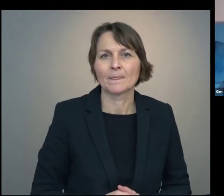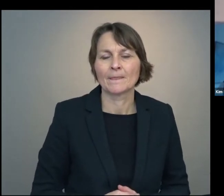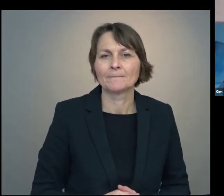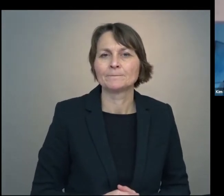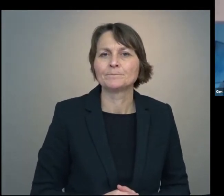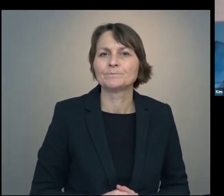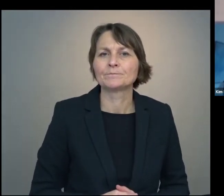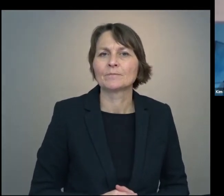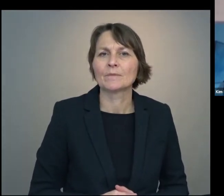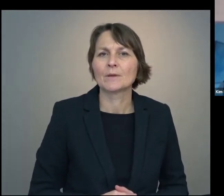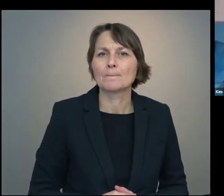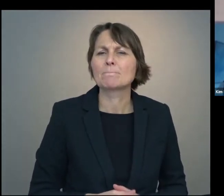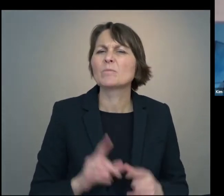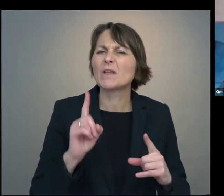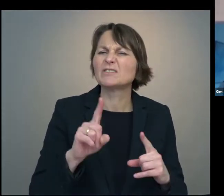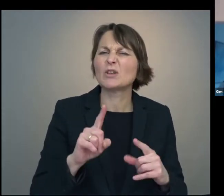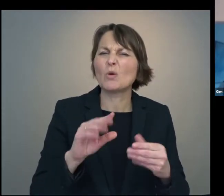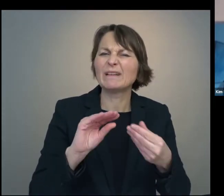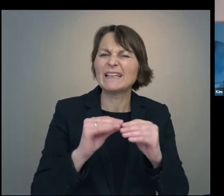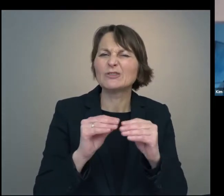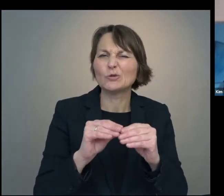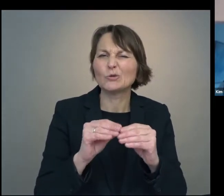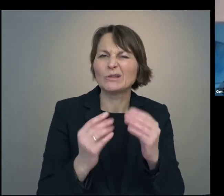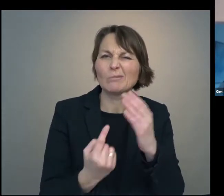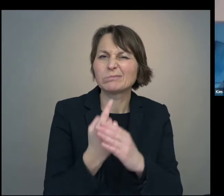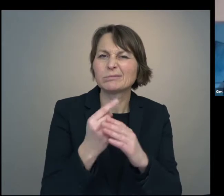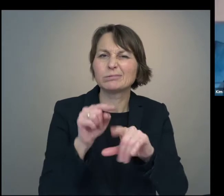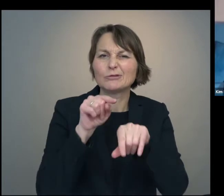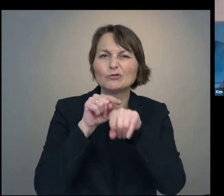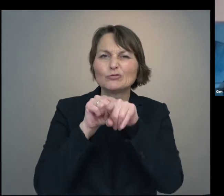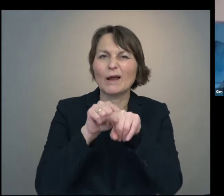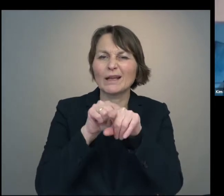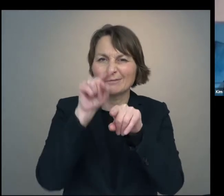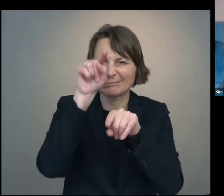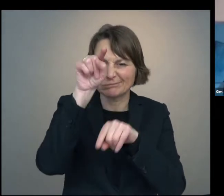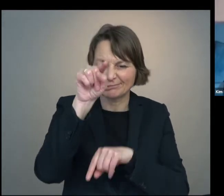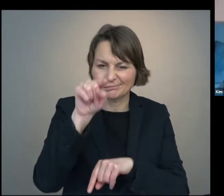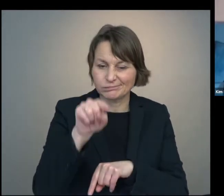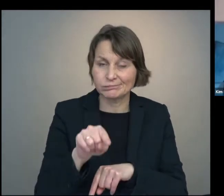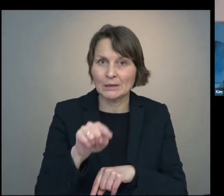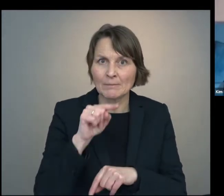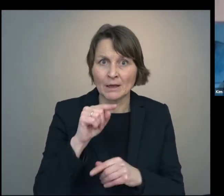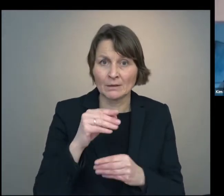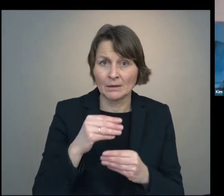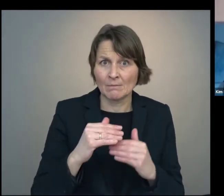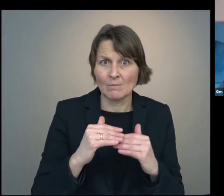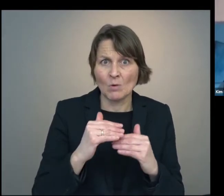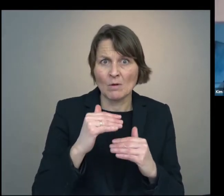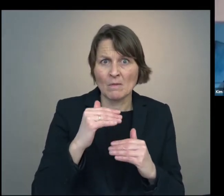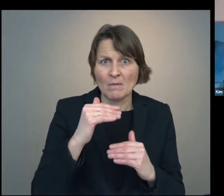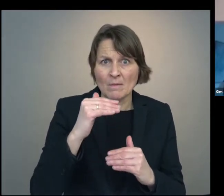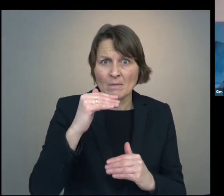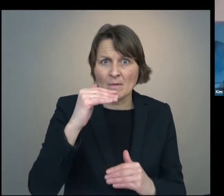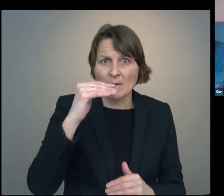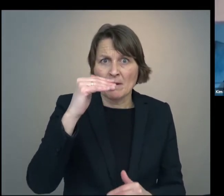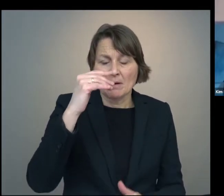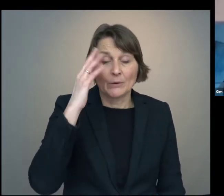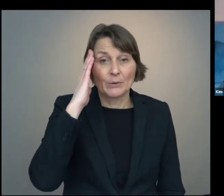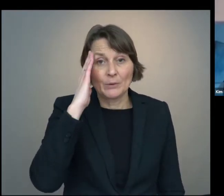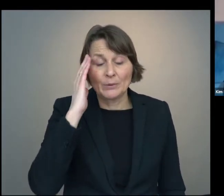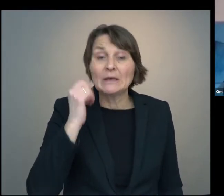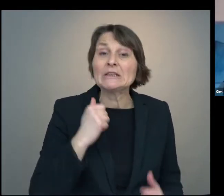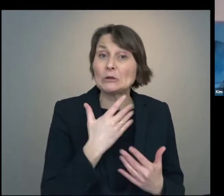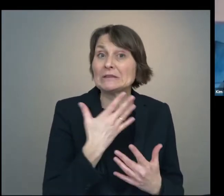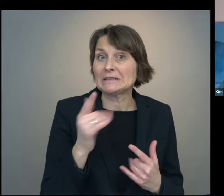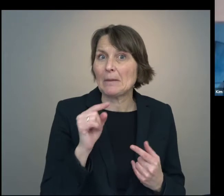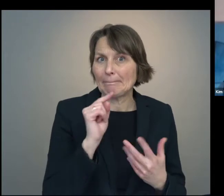so the issue tracker, like, of course, the hard thing is that if it just grows and grows, like it's really hard to prioritize. And we are at a place where there is